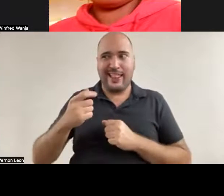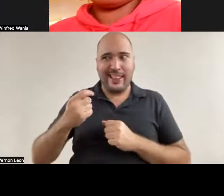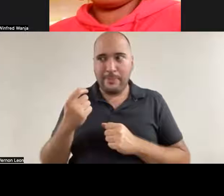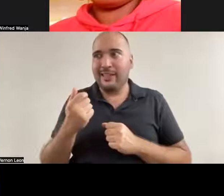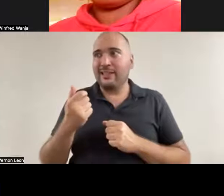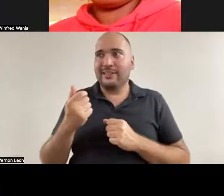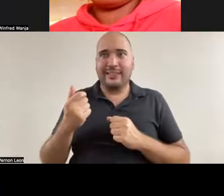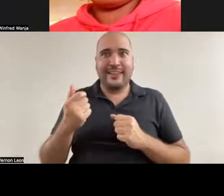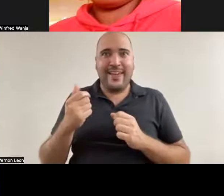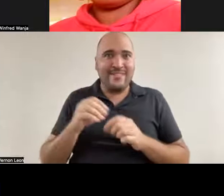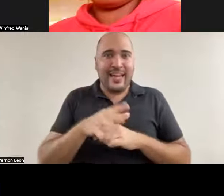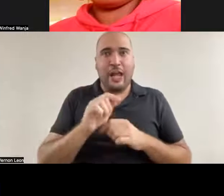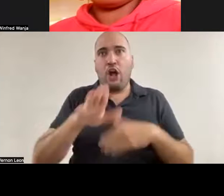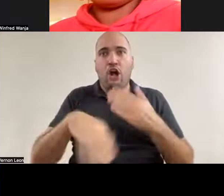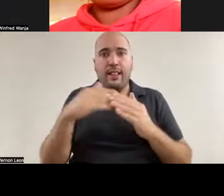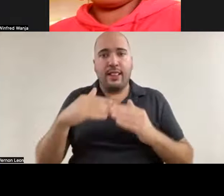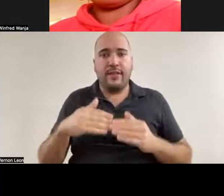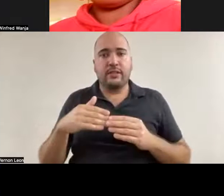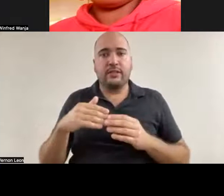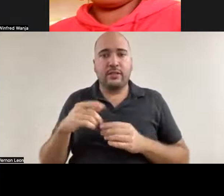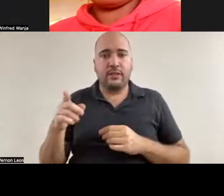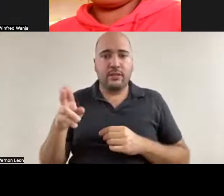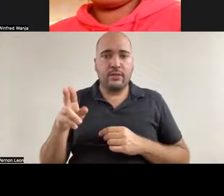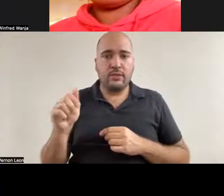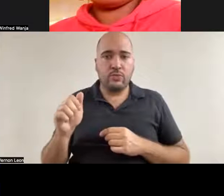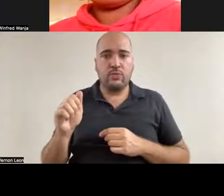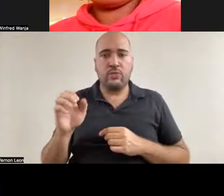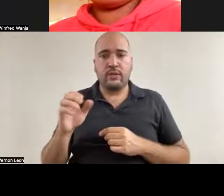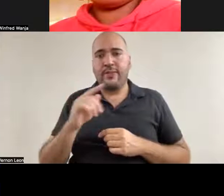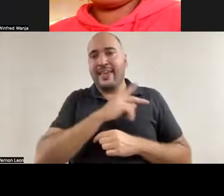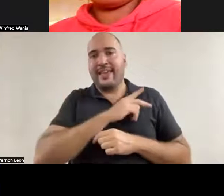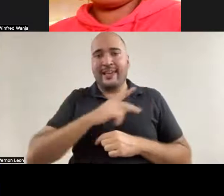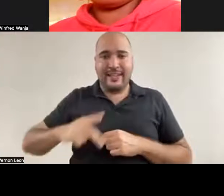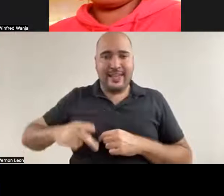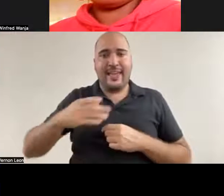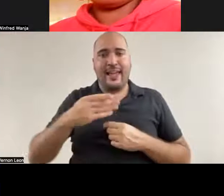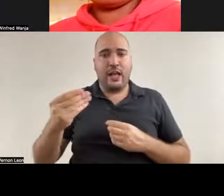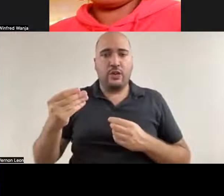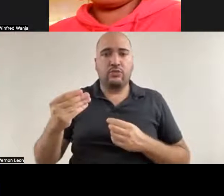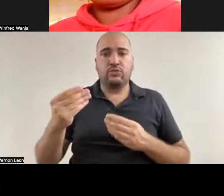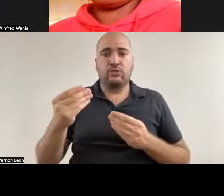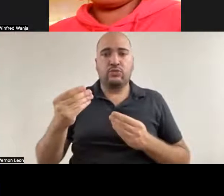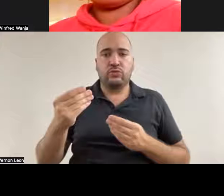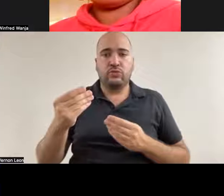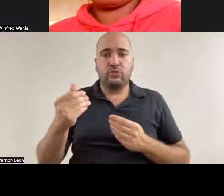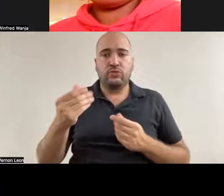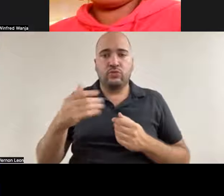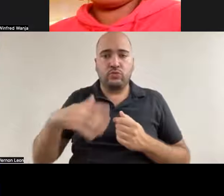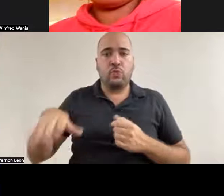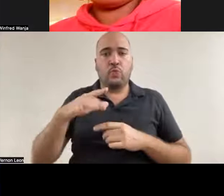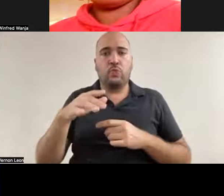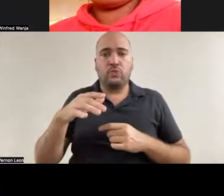all levels. In UAE, their king and crown prince were both at the